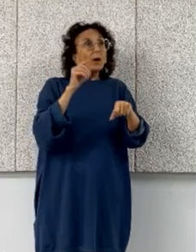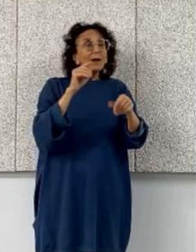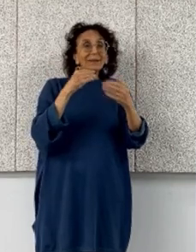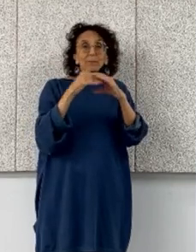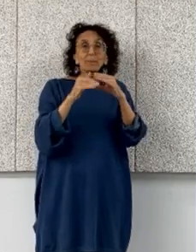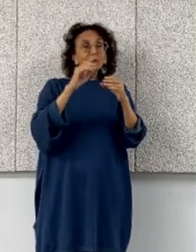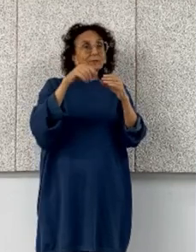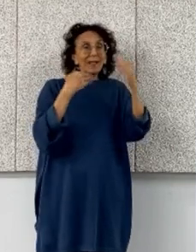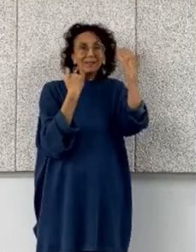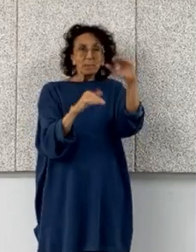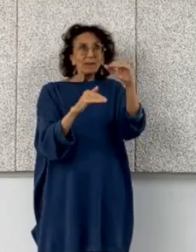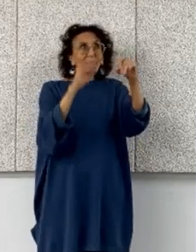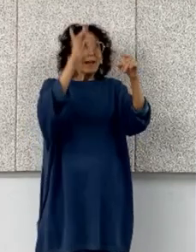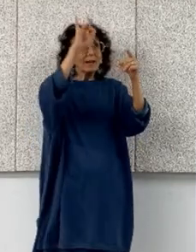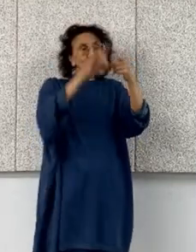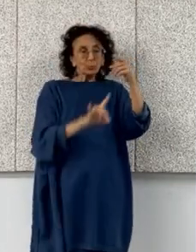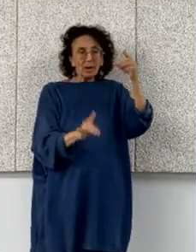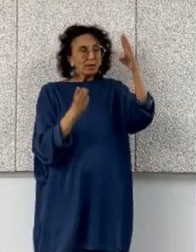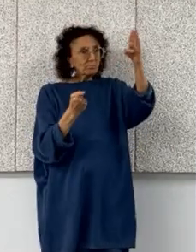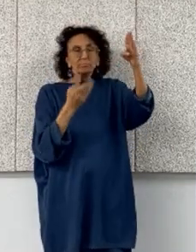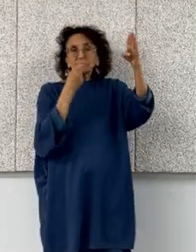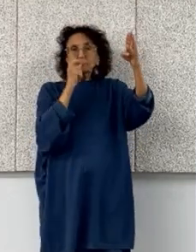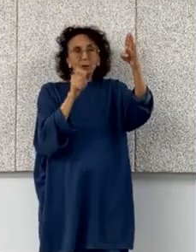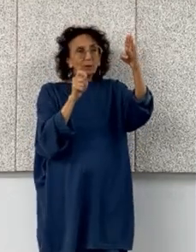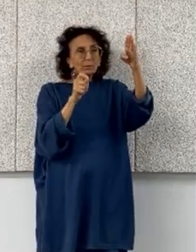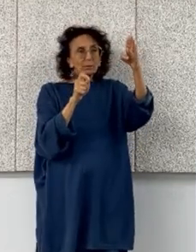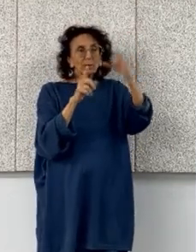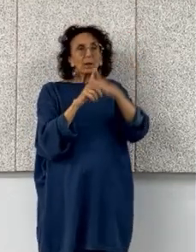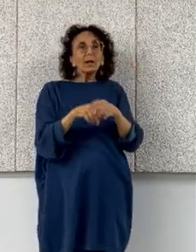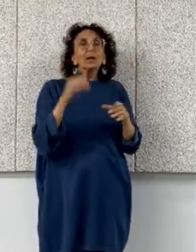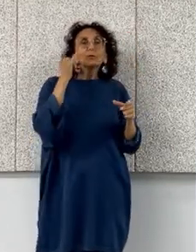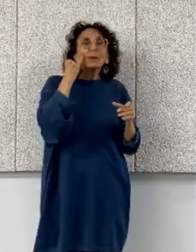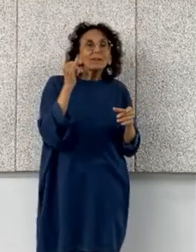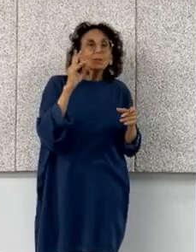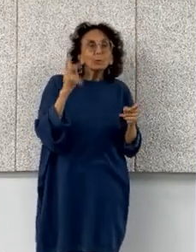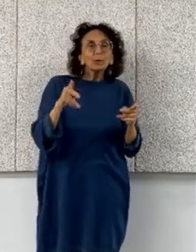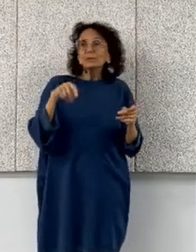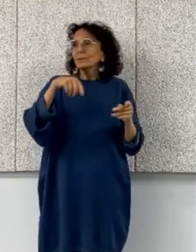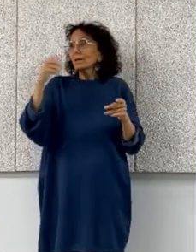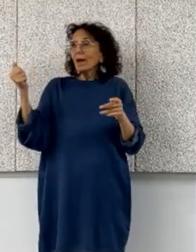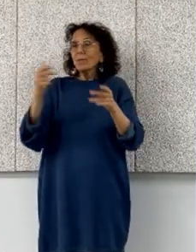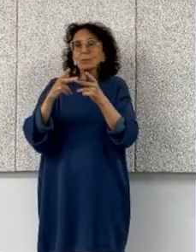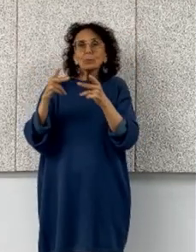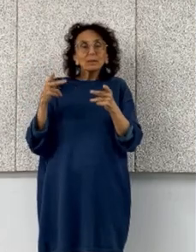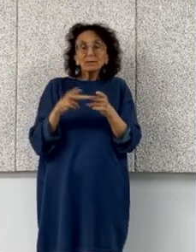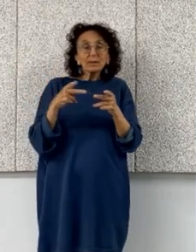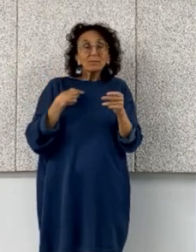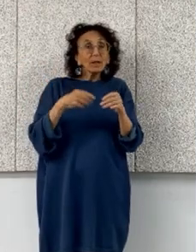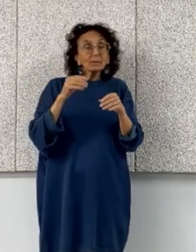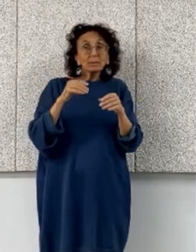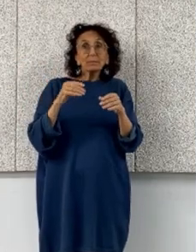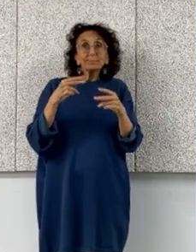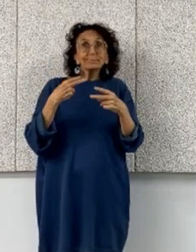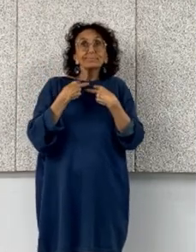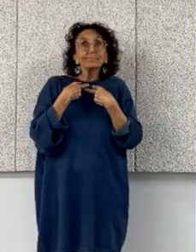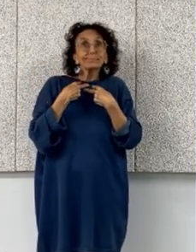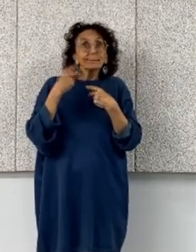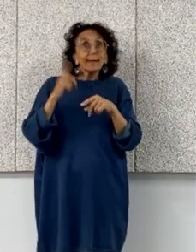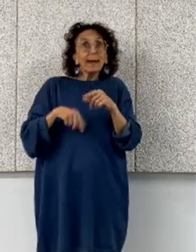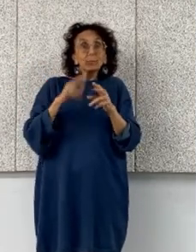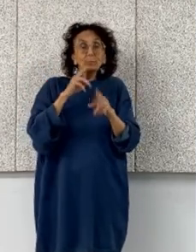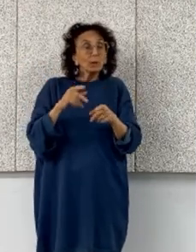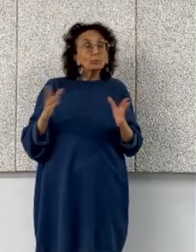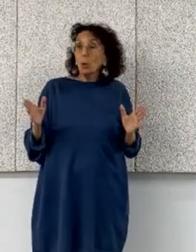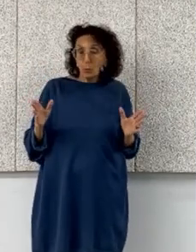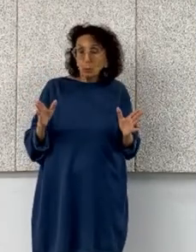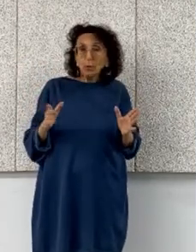better for them, it's not an expectation that other people are going to read it or that they're supposed to respond to it. Mm, right. So it's just like